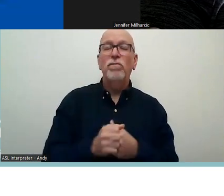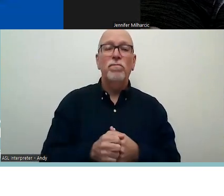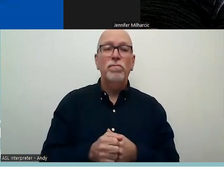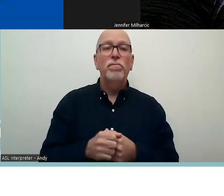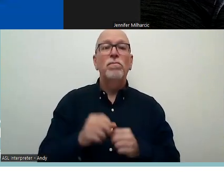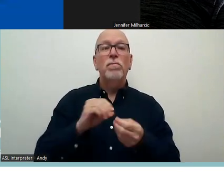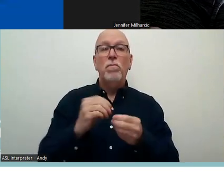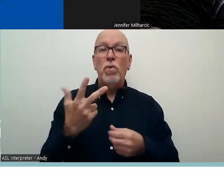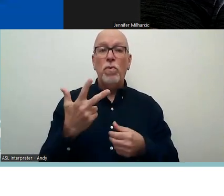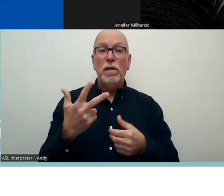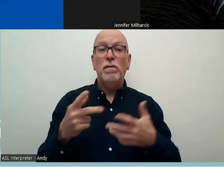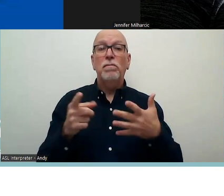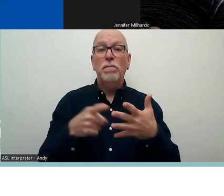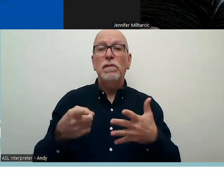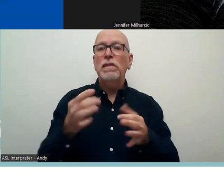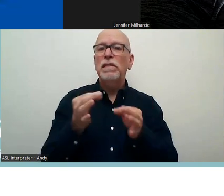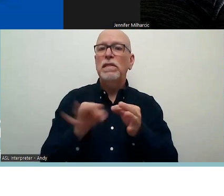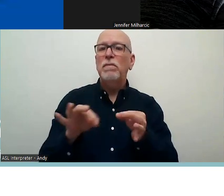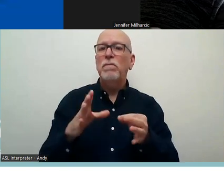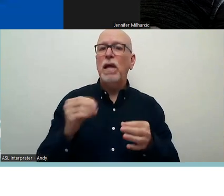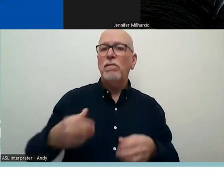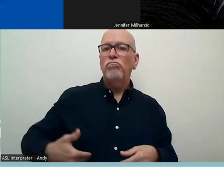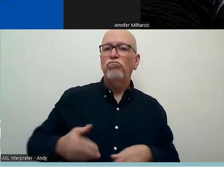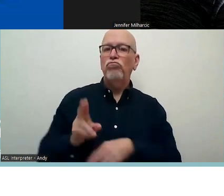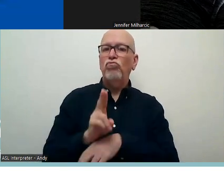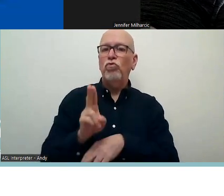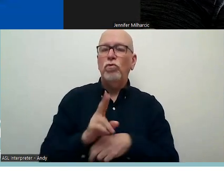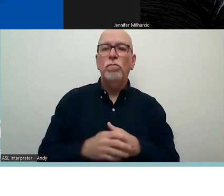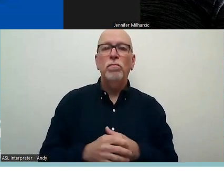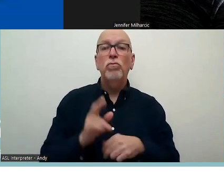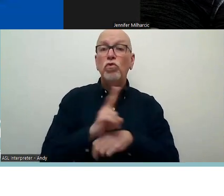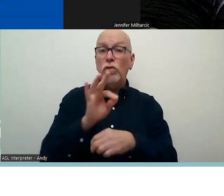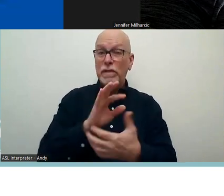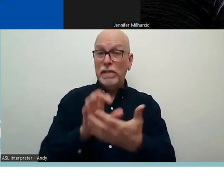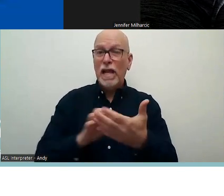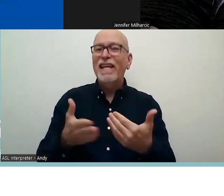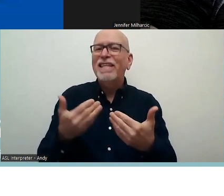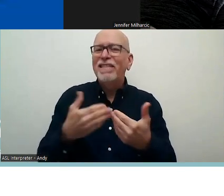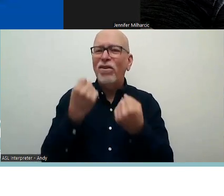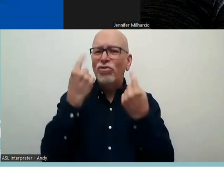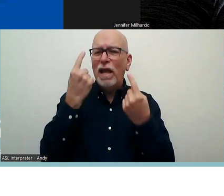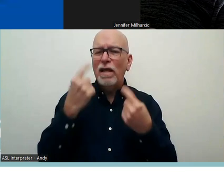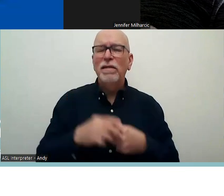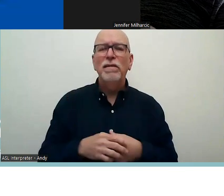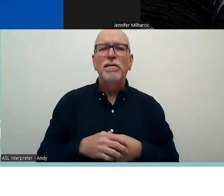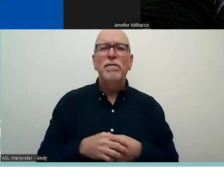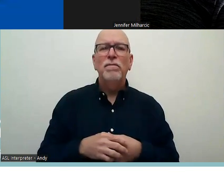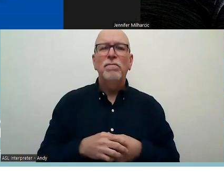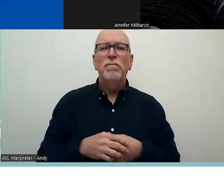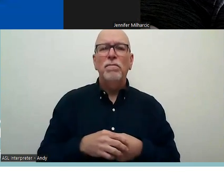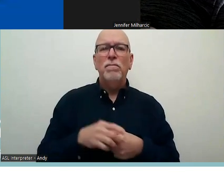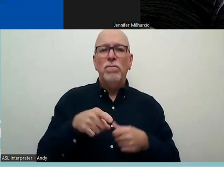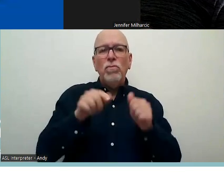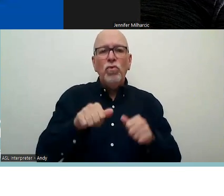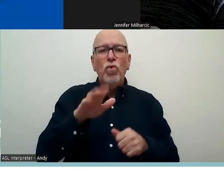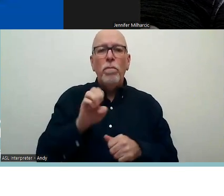three simple and intuitive use the use of design is easy to understand this can